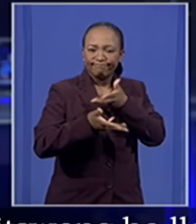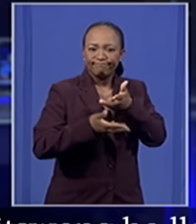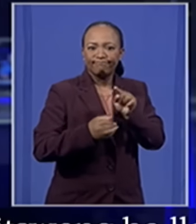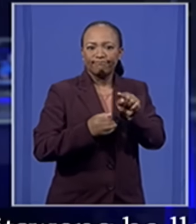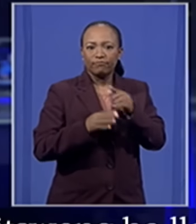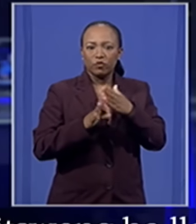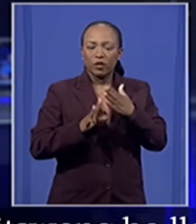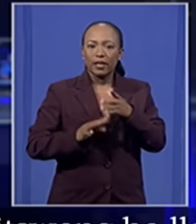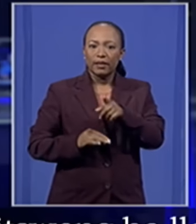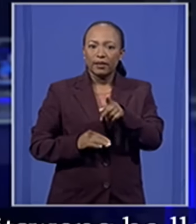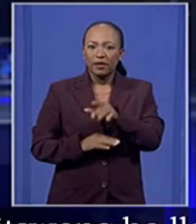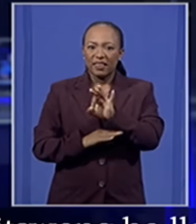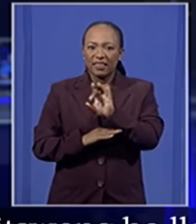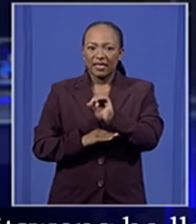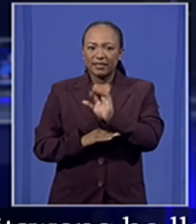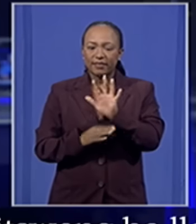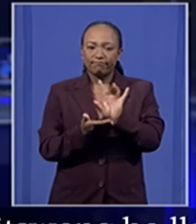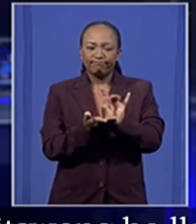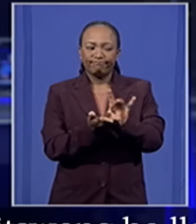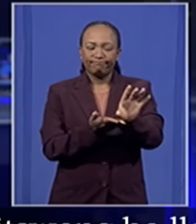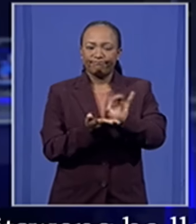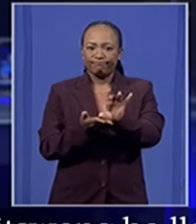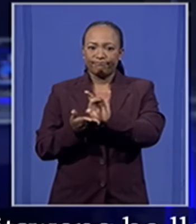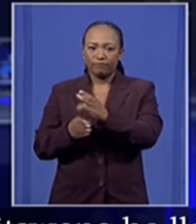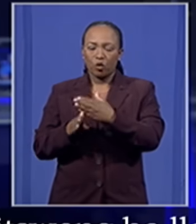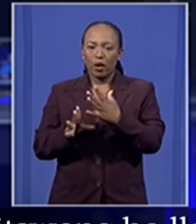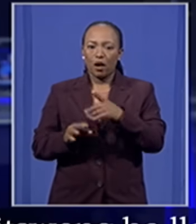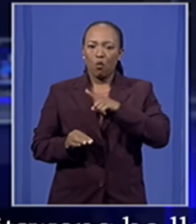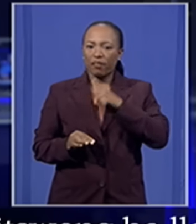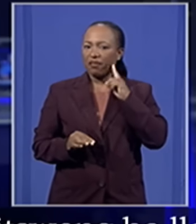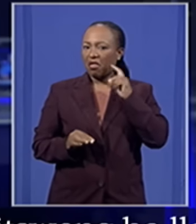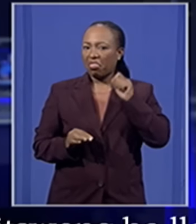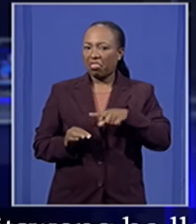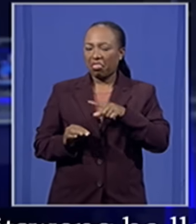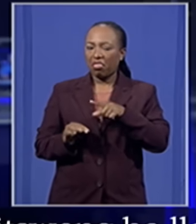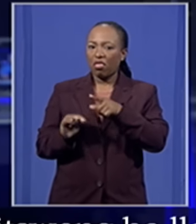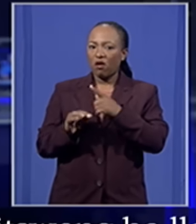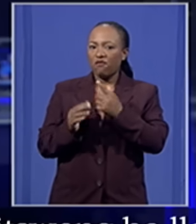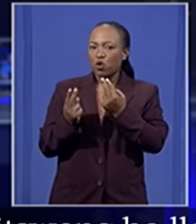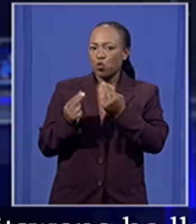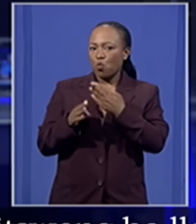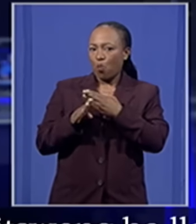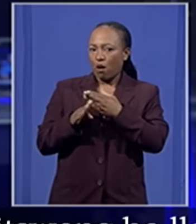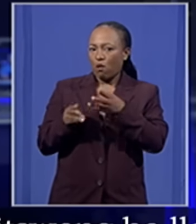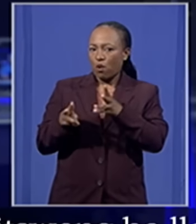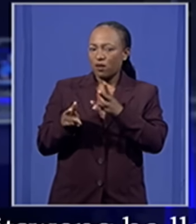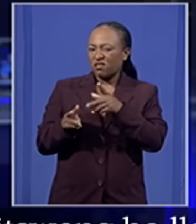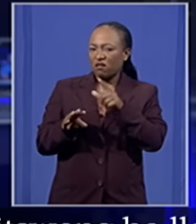ba 30 ba qhelelwa ka thoko mosebetsing ka lebaka la ho se latele mokgwa o motjha wa tshebetso.